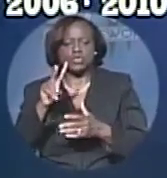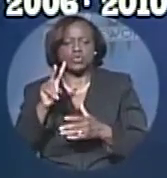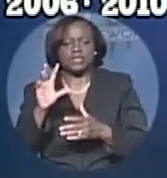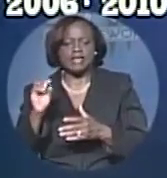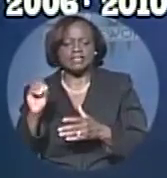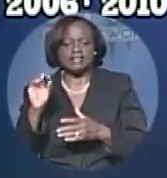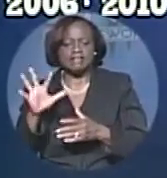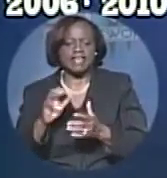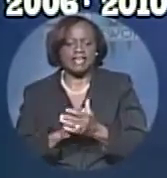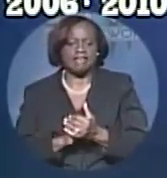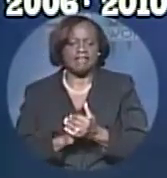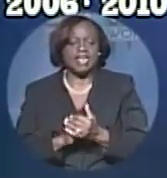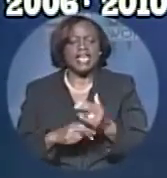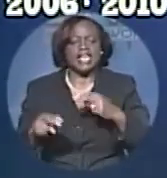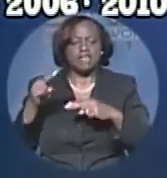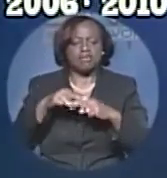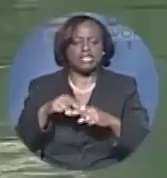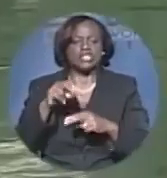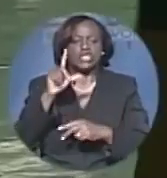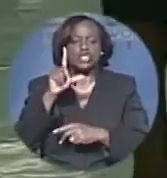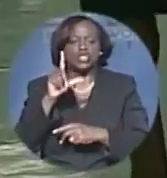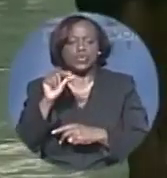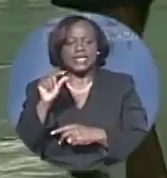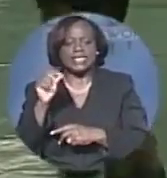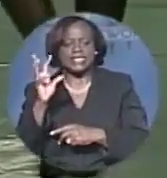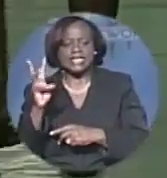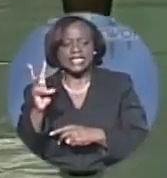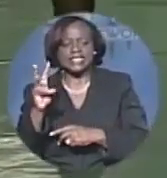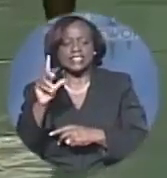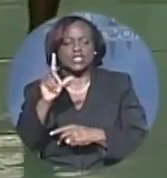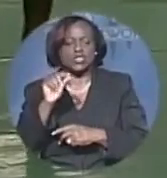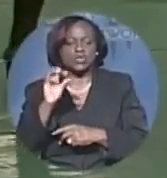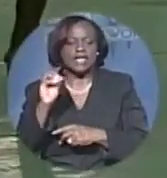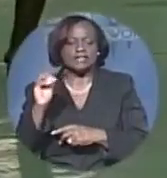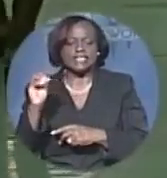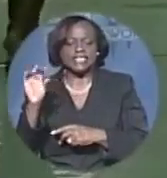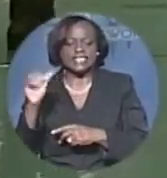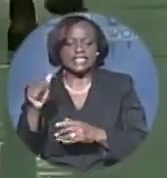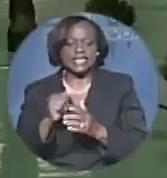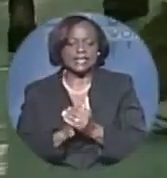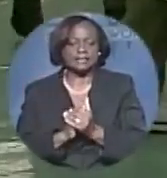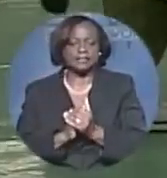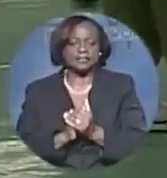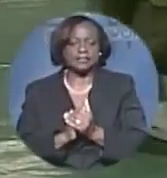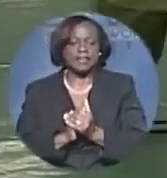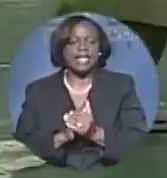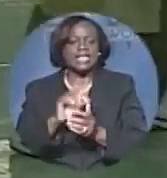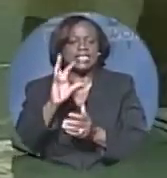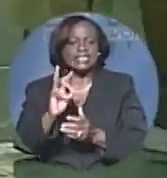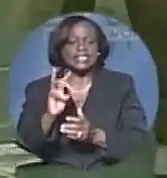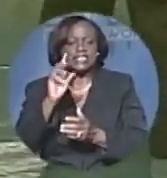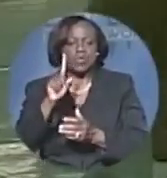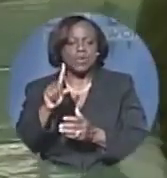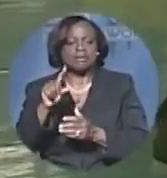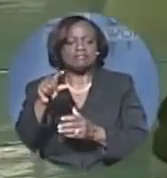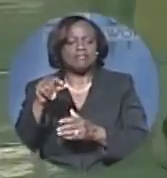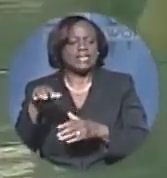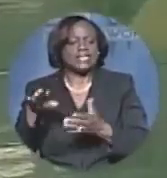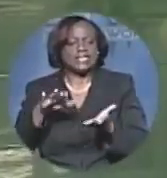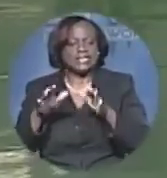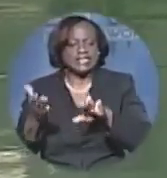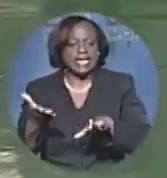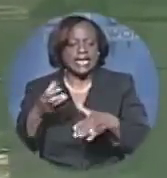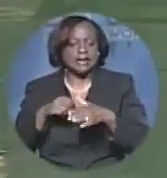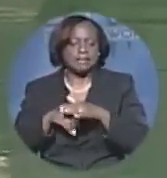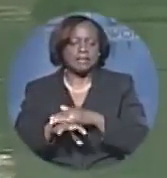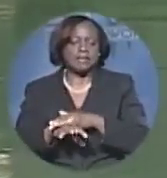from 2006 to 2010. In 2010, the Bahamas recorded 61 stillbirths or fetal deaths. This number